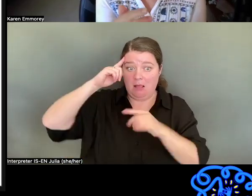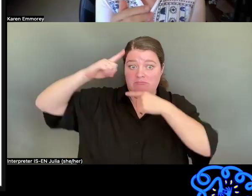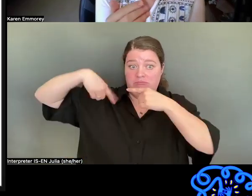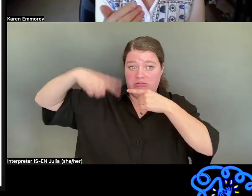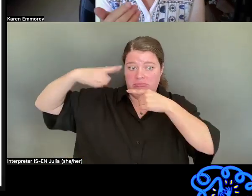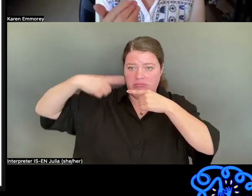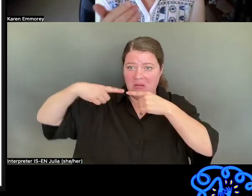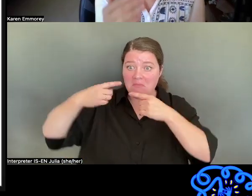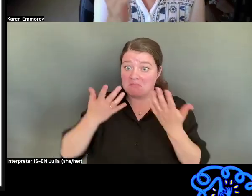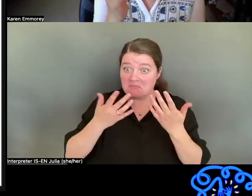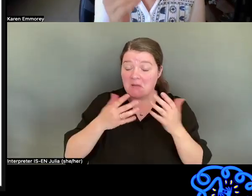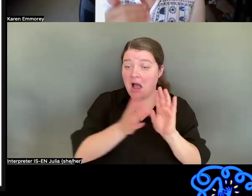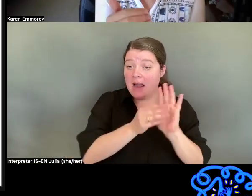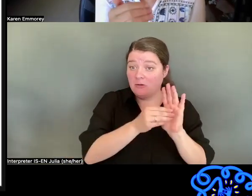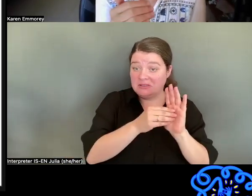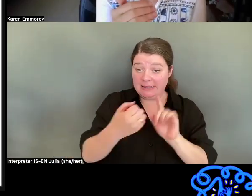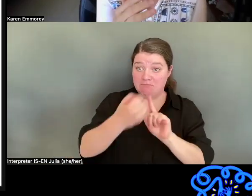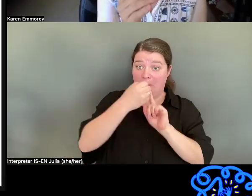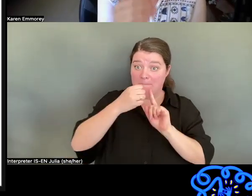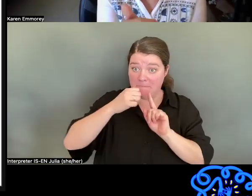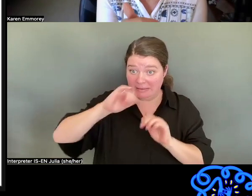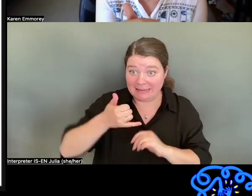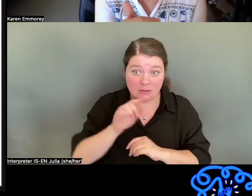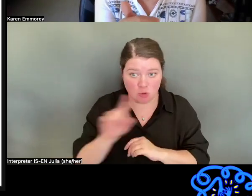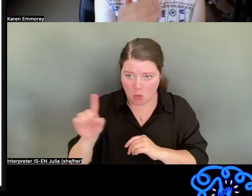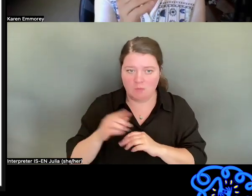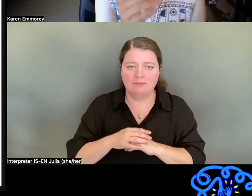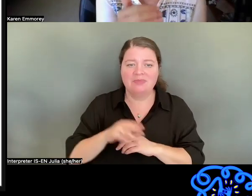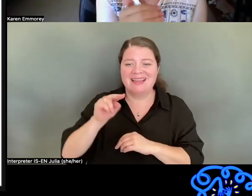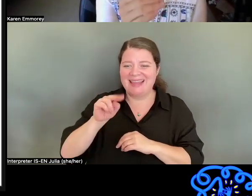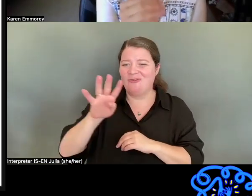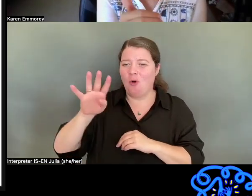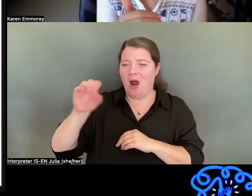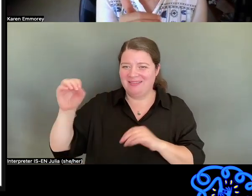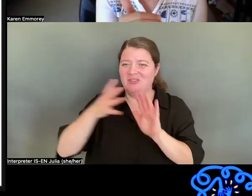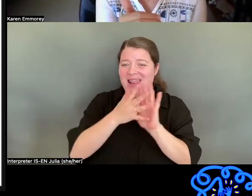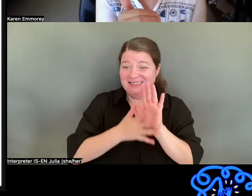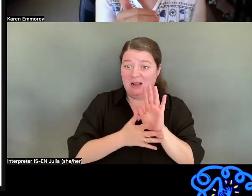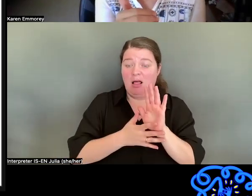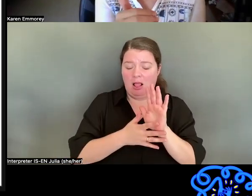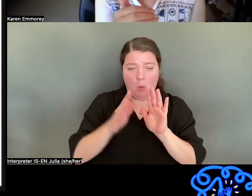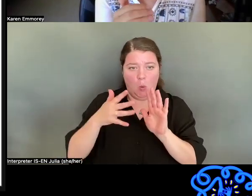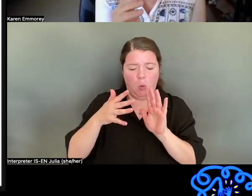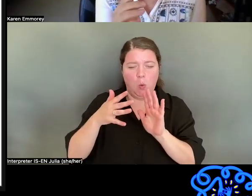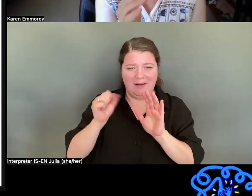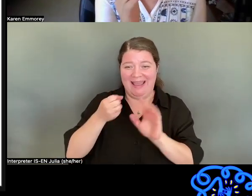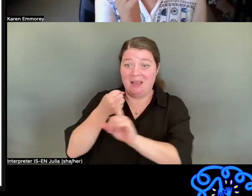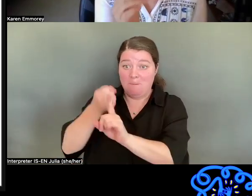And the N400 is sensitive to lexical properties like frequency, so that you see it's